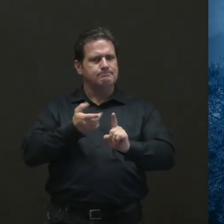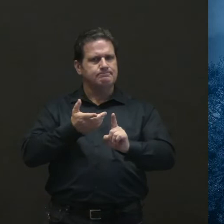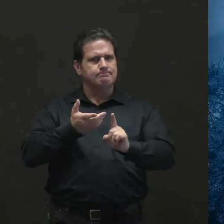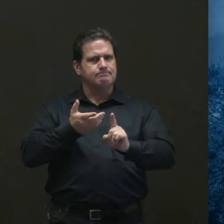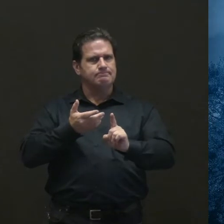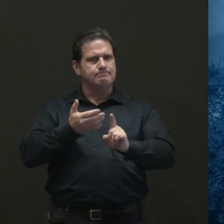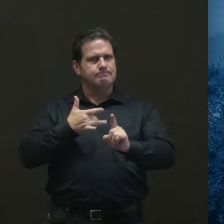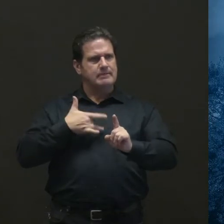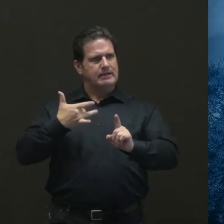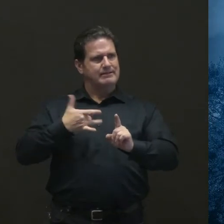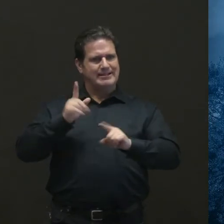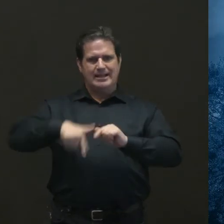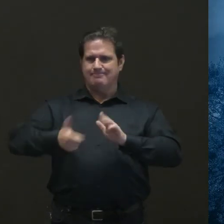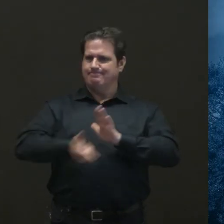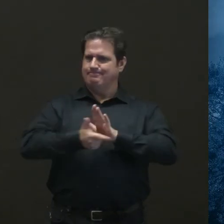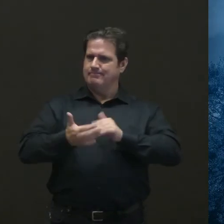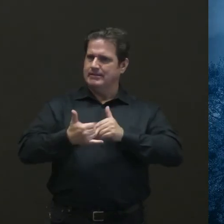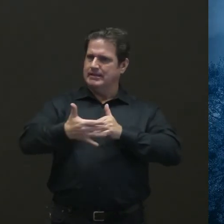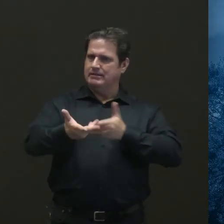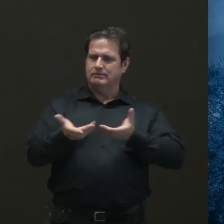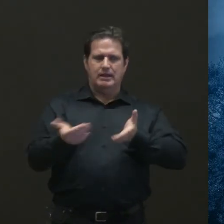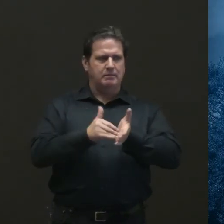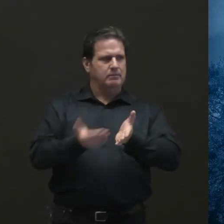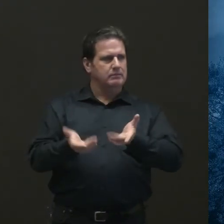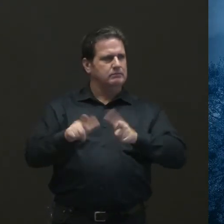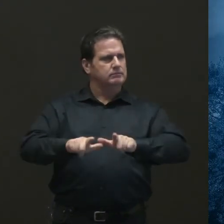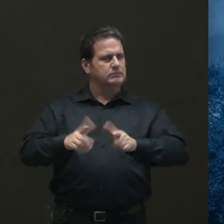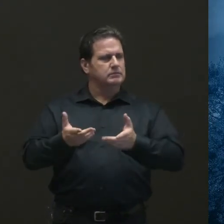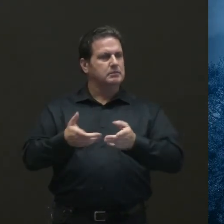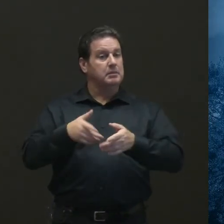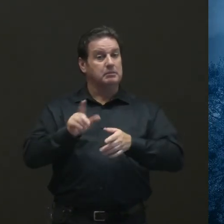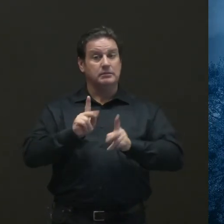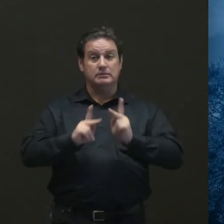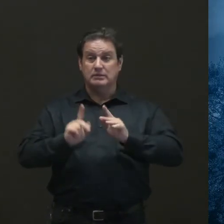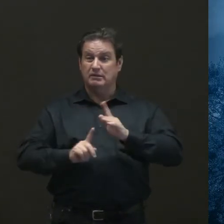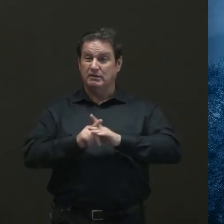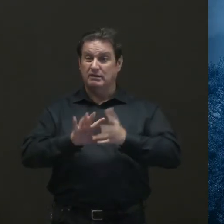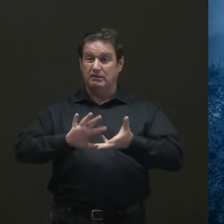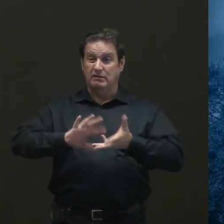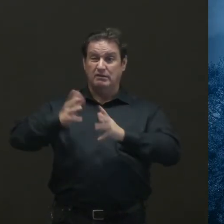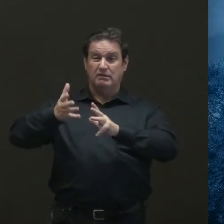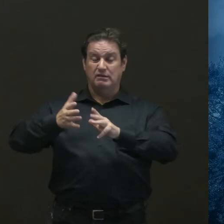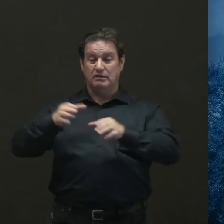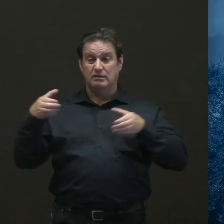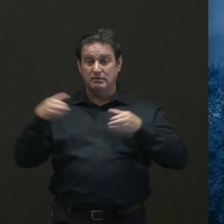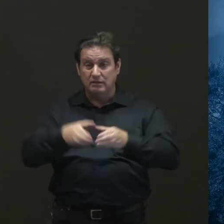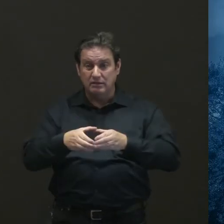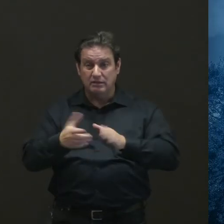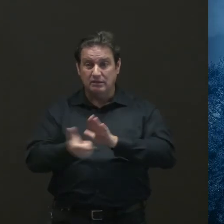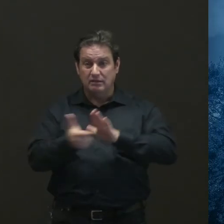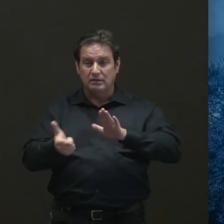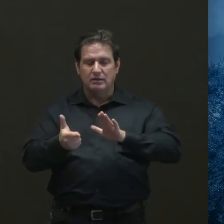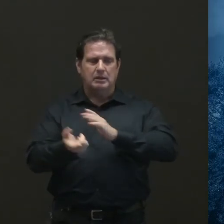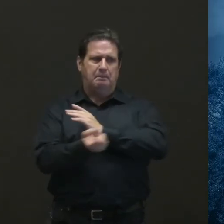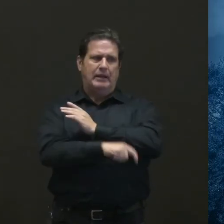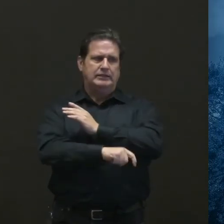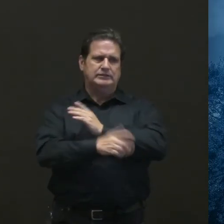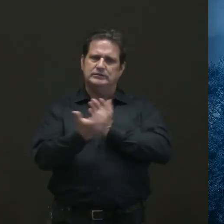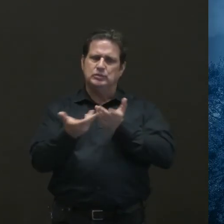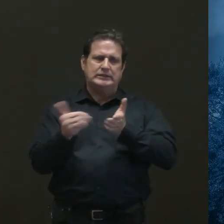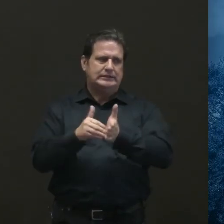are events that can't happen, shouldn't happen, and people ought to be punished when they do, so that we doesn't happen